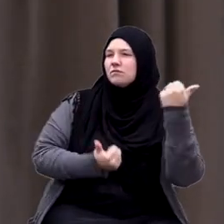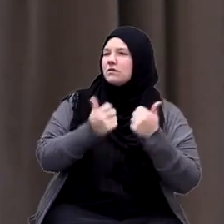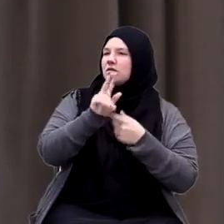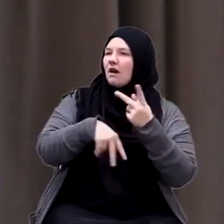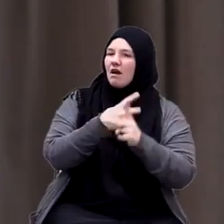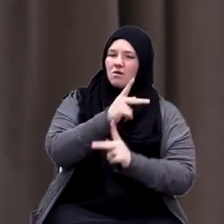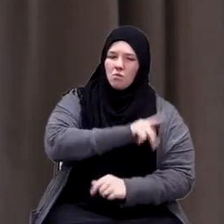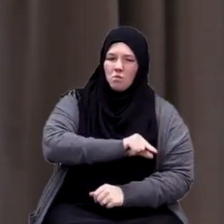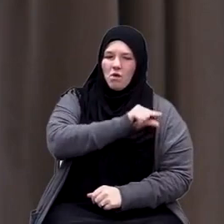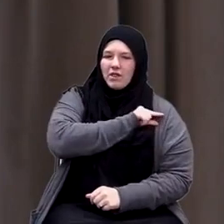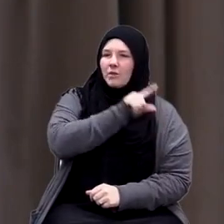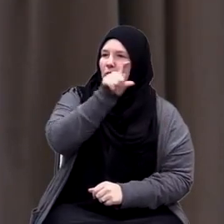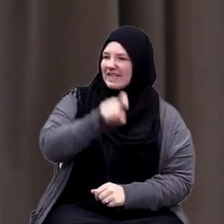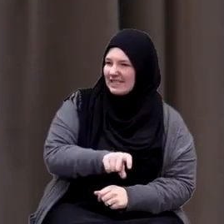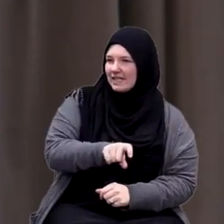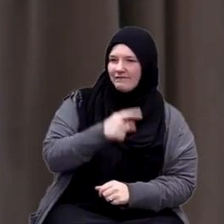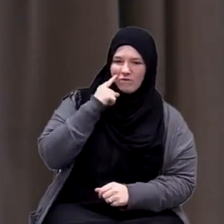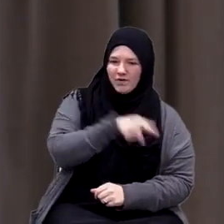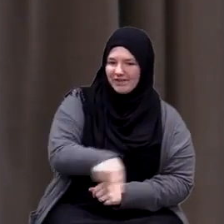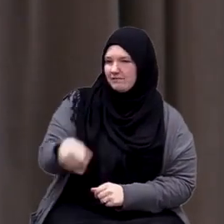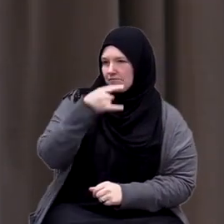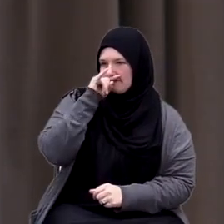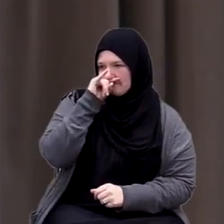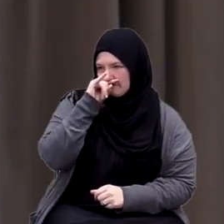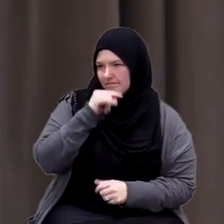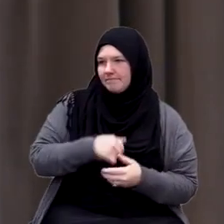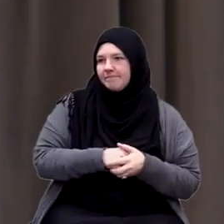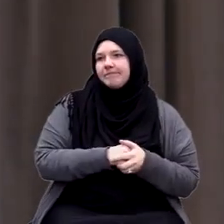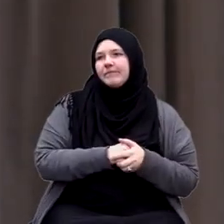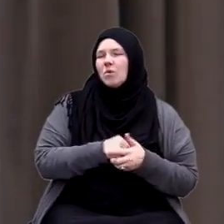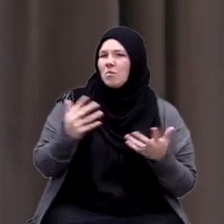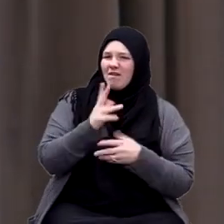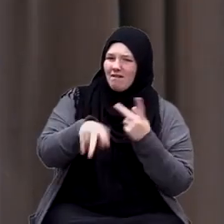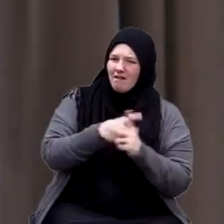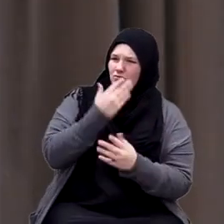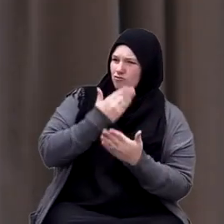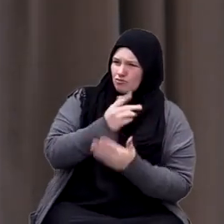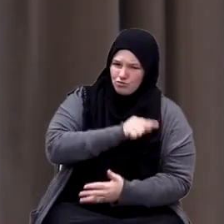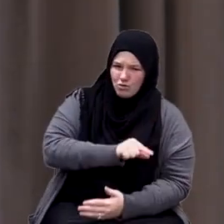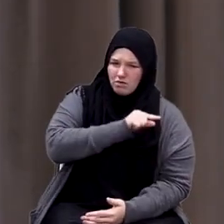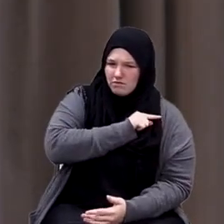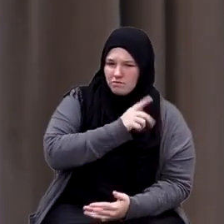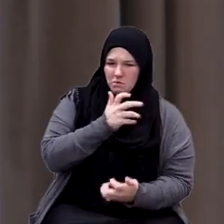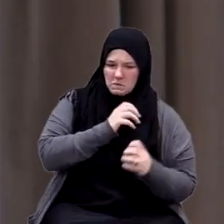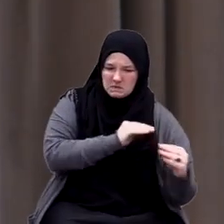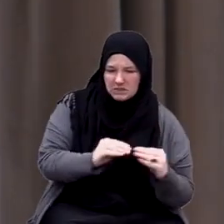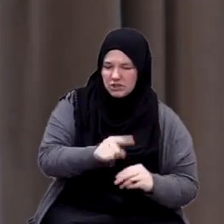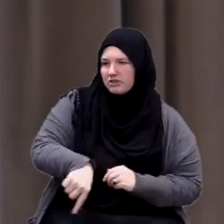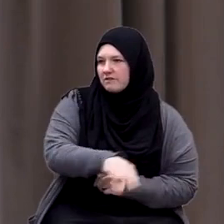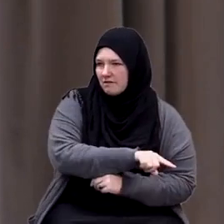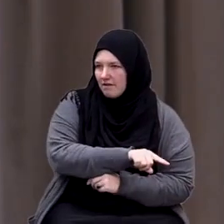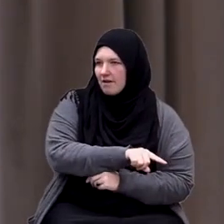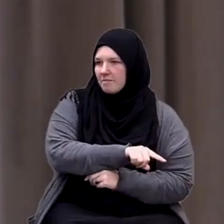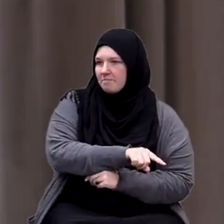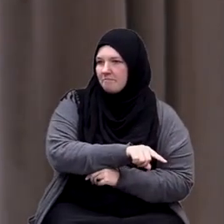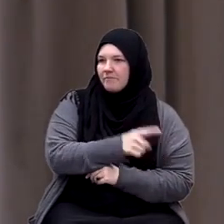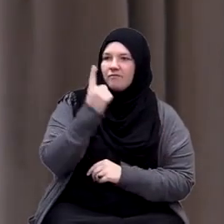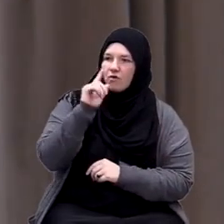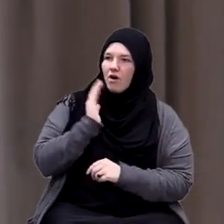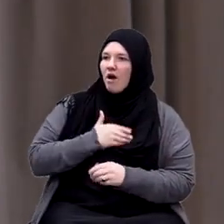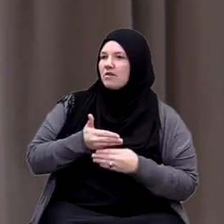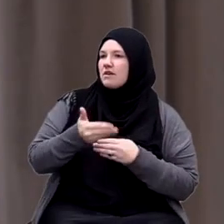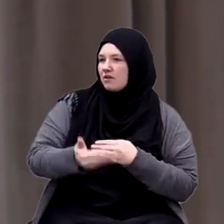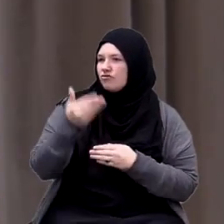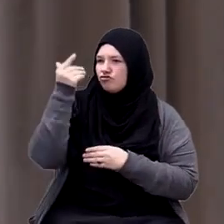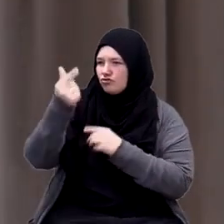need in this kind of generation? What qualities do we need in this coming following